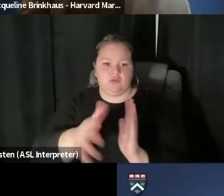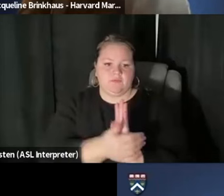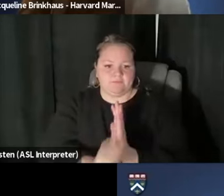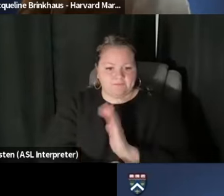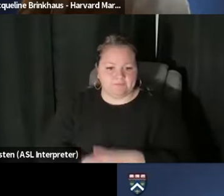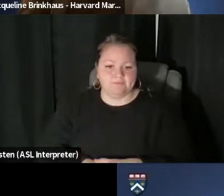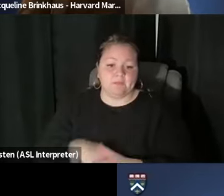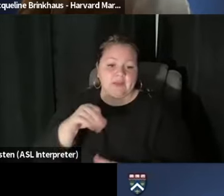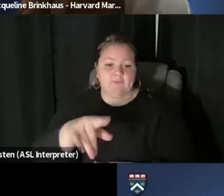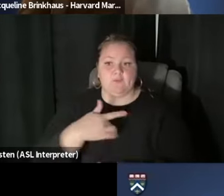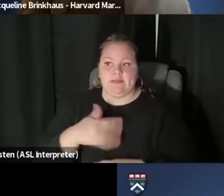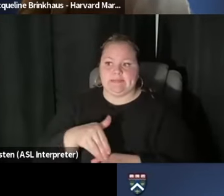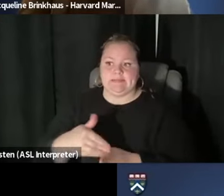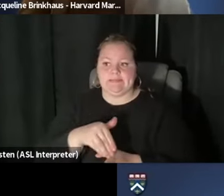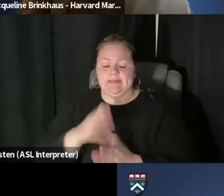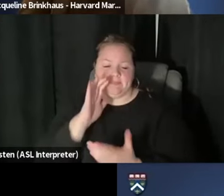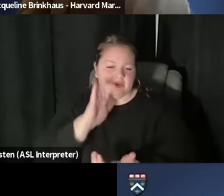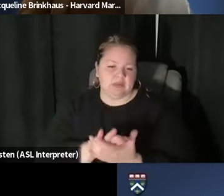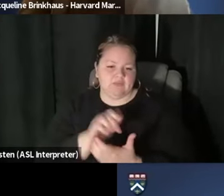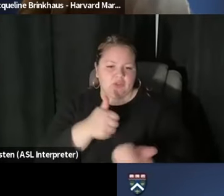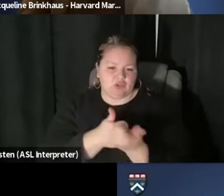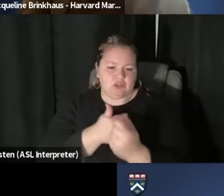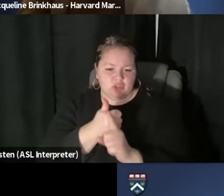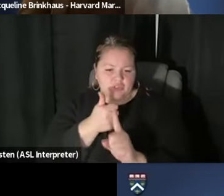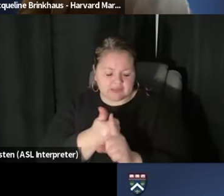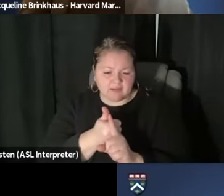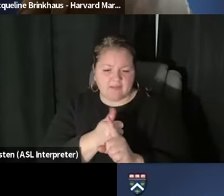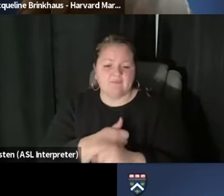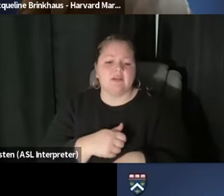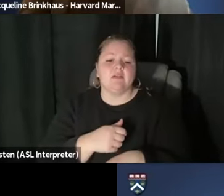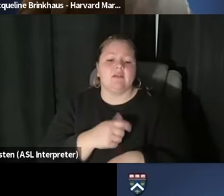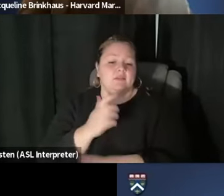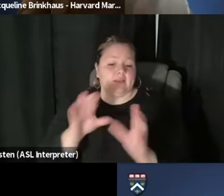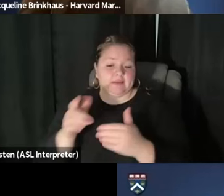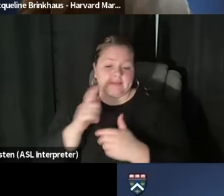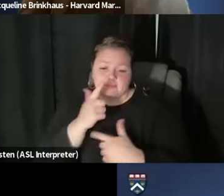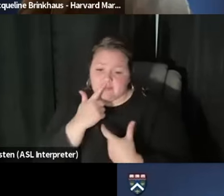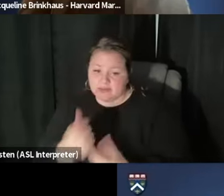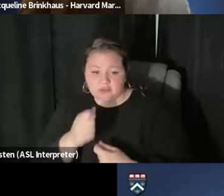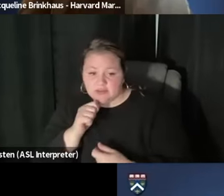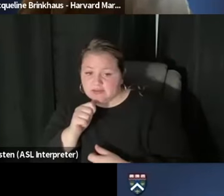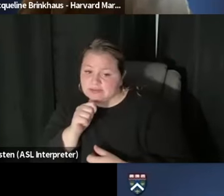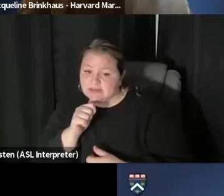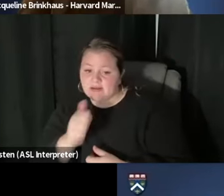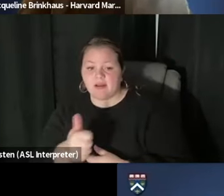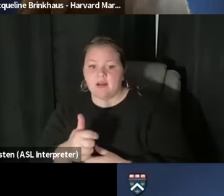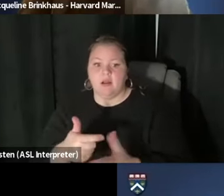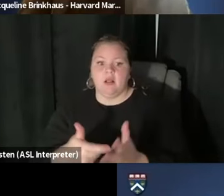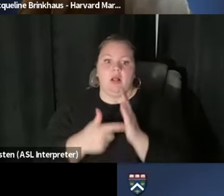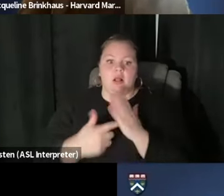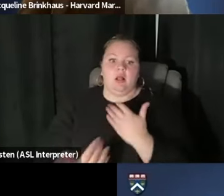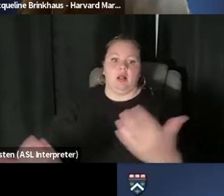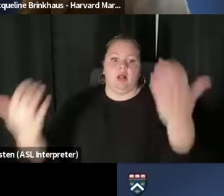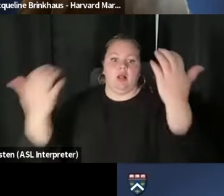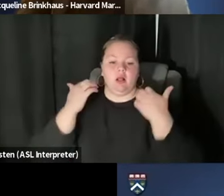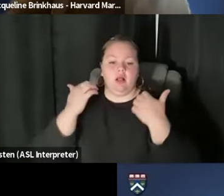on the fence, you can do it. Believe in yourself. The courses are interesting. They're not so overly demanding. Well, you won't be